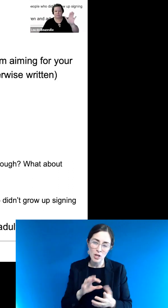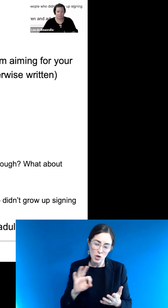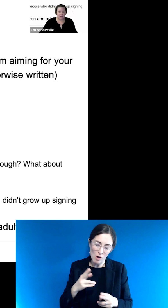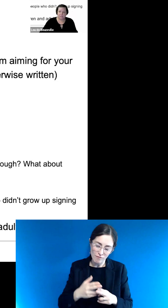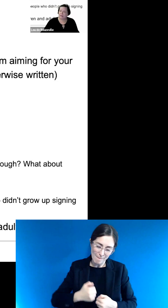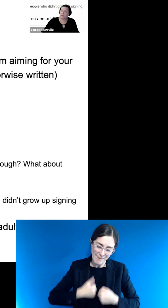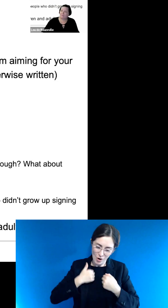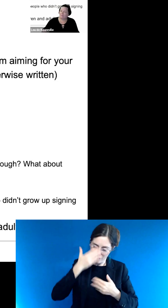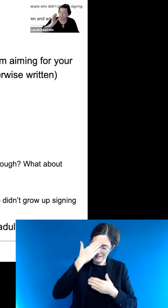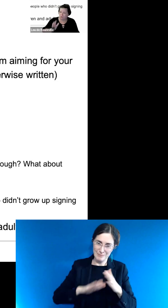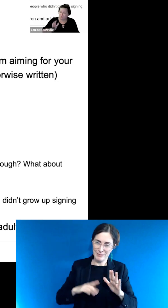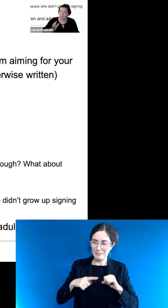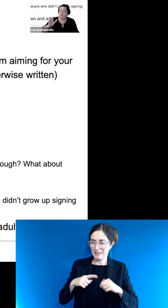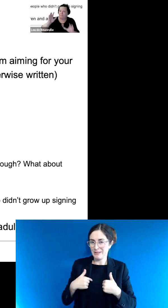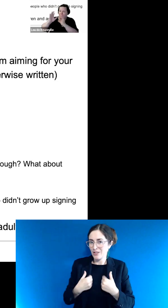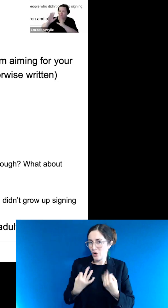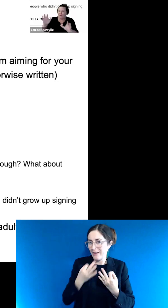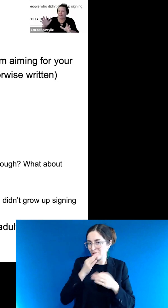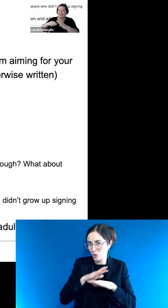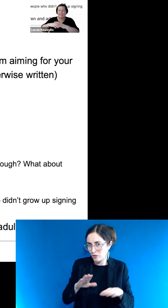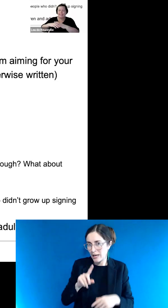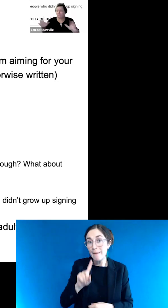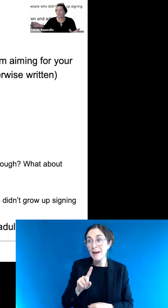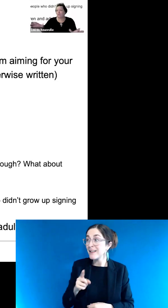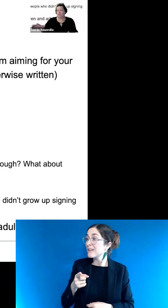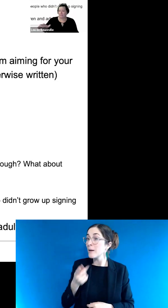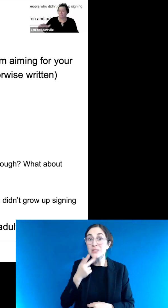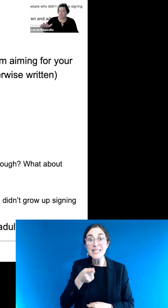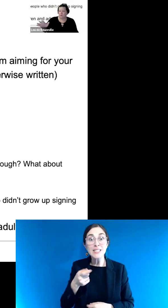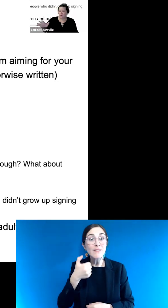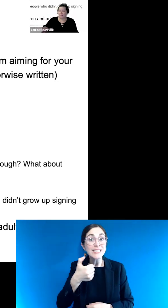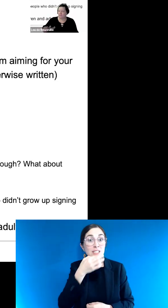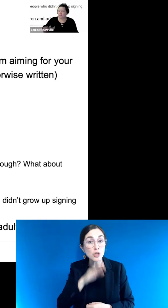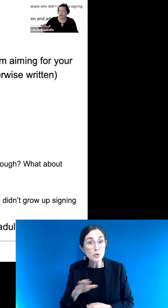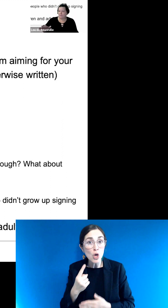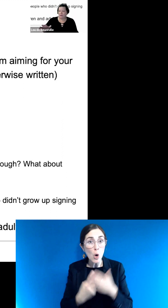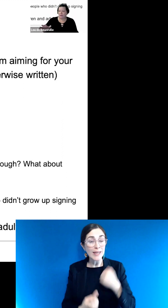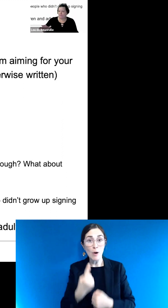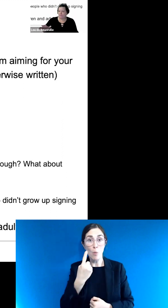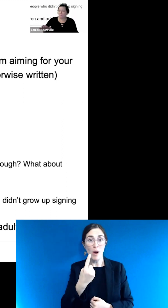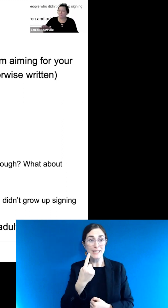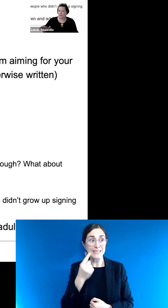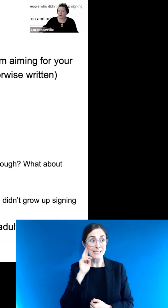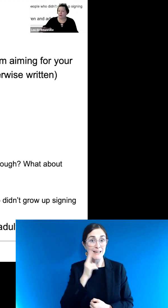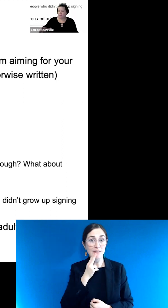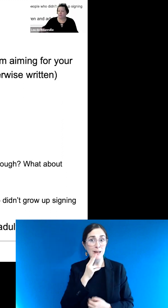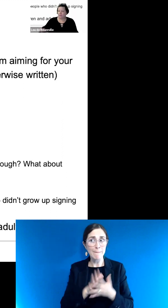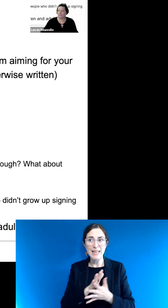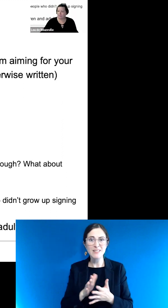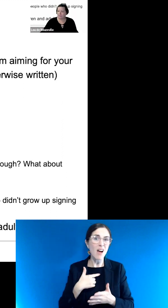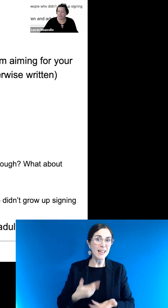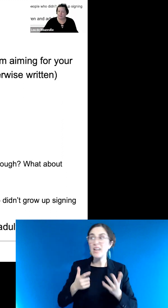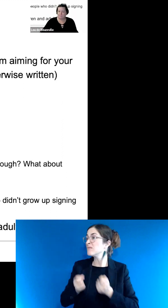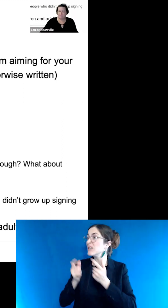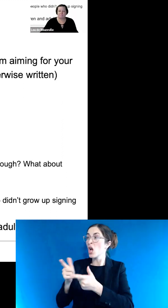experience, childless, but I do know that from friends, if you've got 6 kids and one's deaf, it's not like you've got every night of the week to go out and learn to